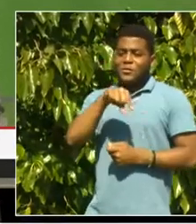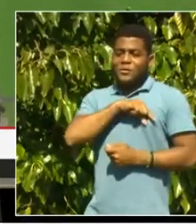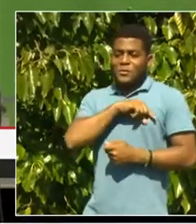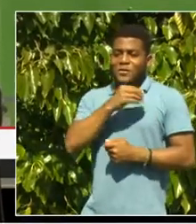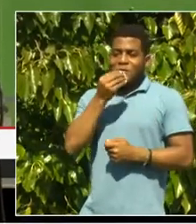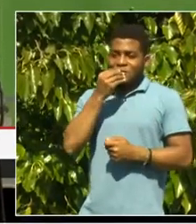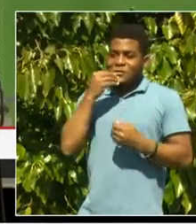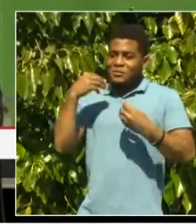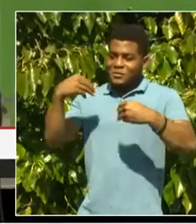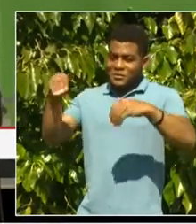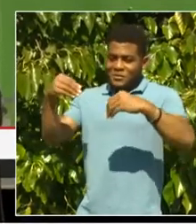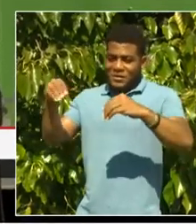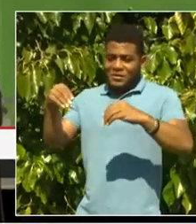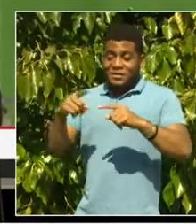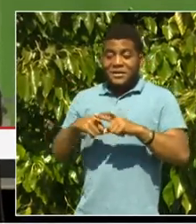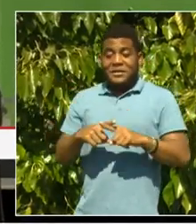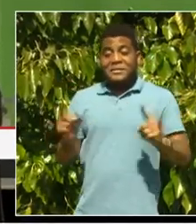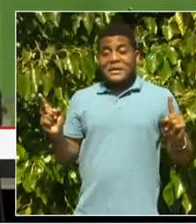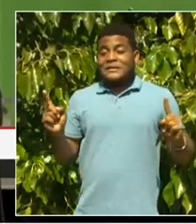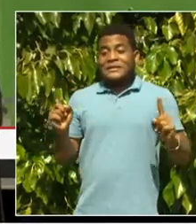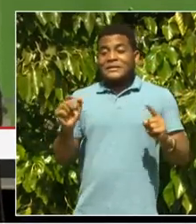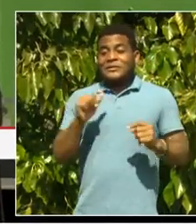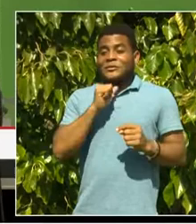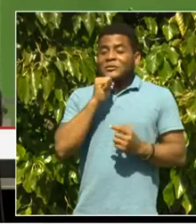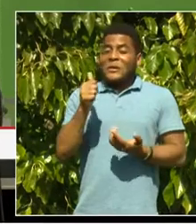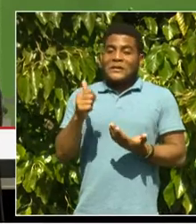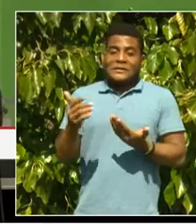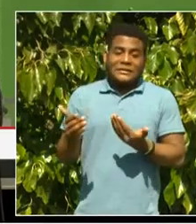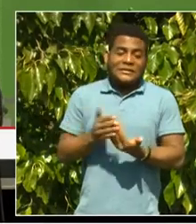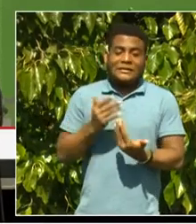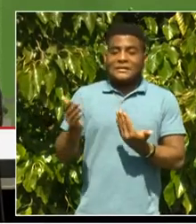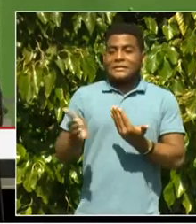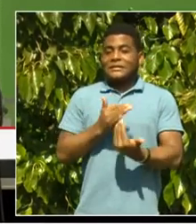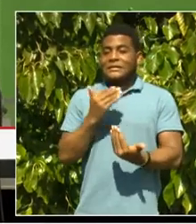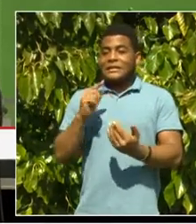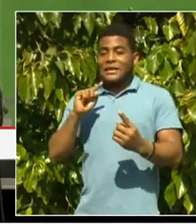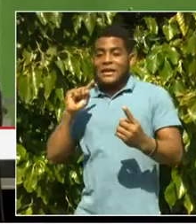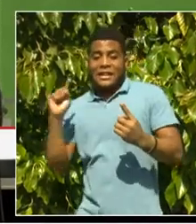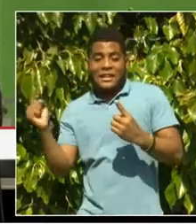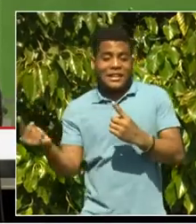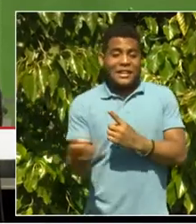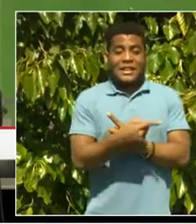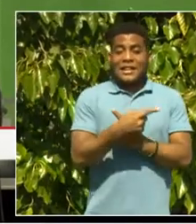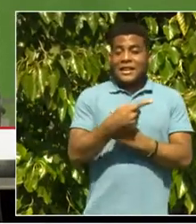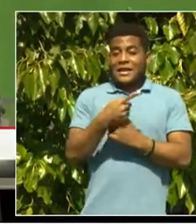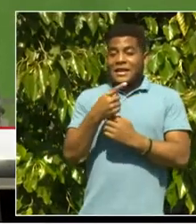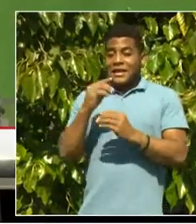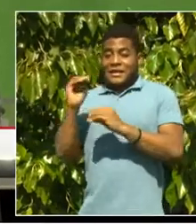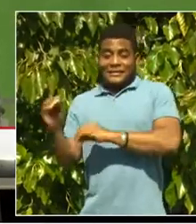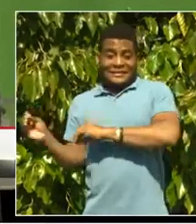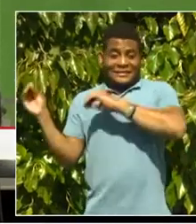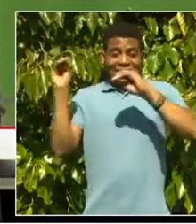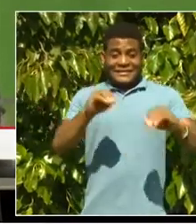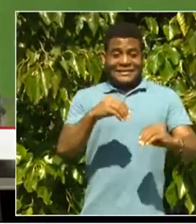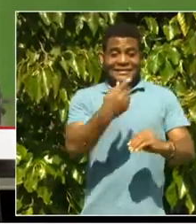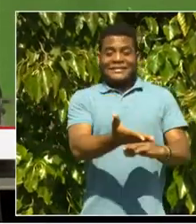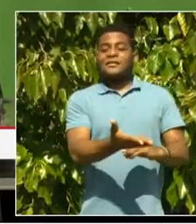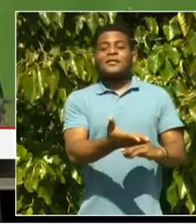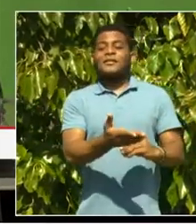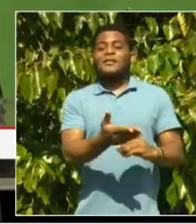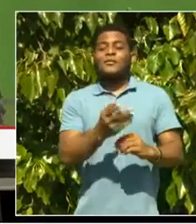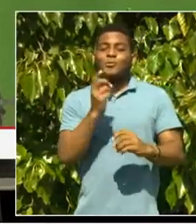it takes the entire government working to support attracting retailers to every part of Washington,